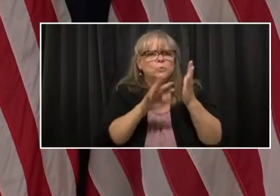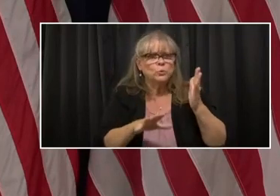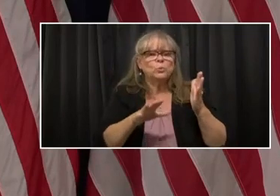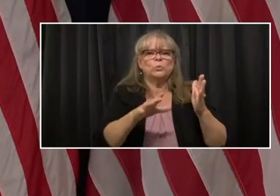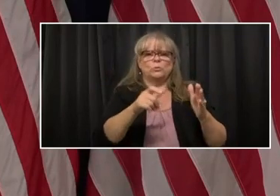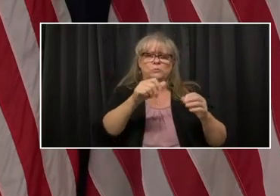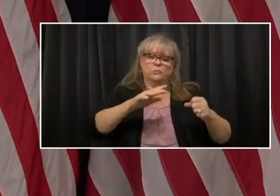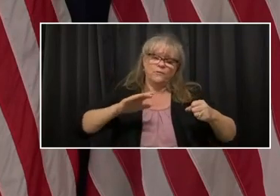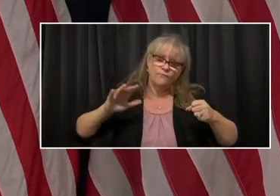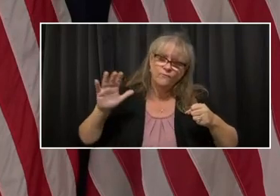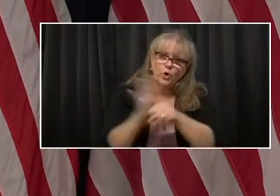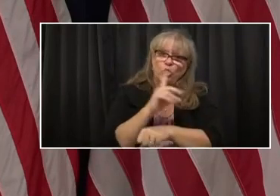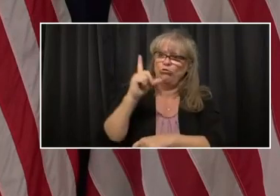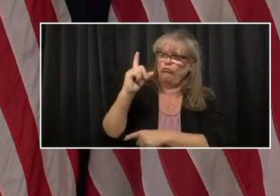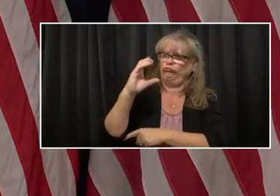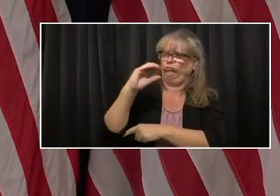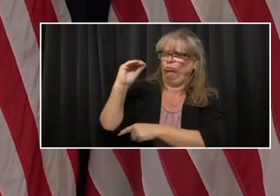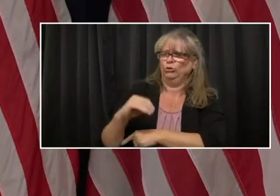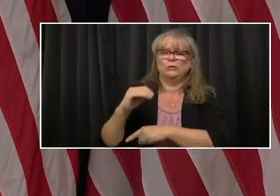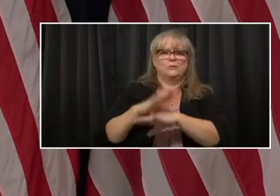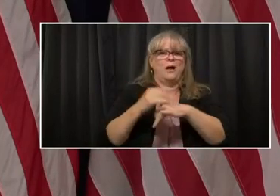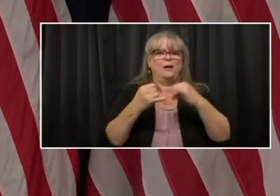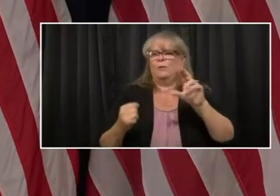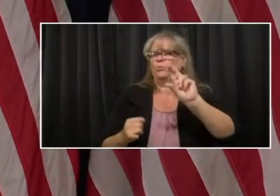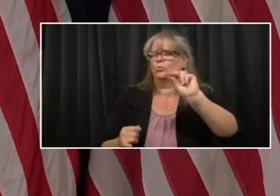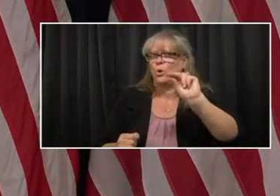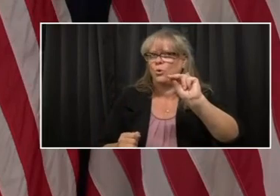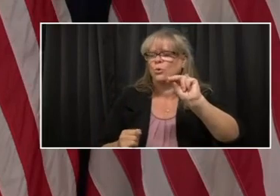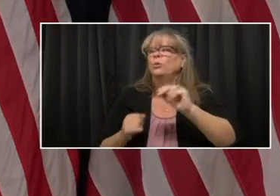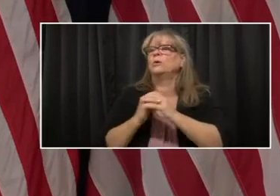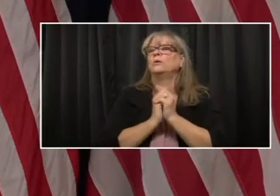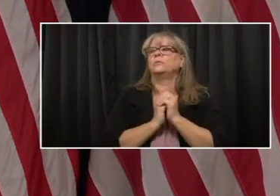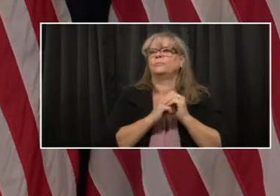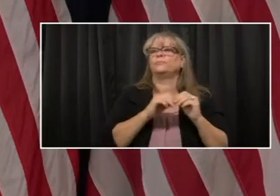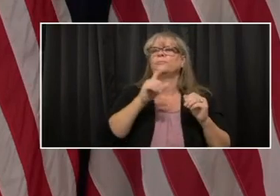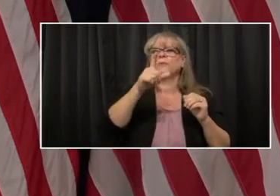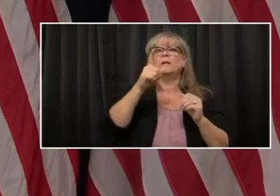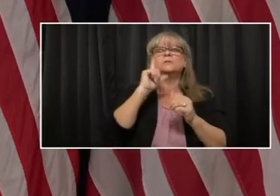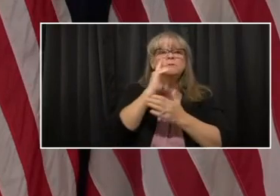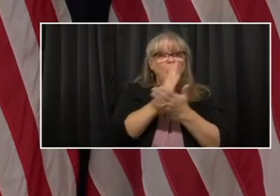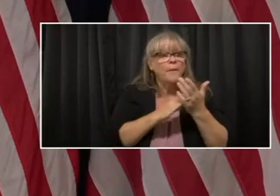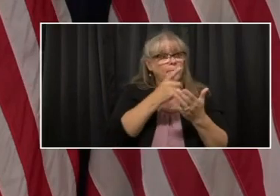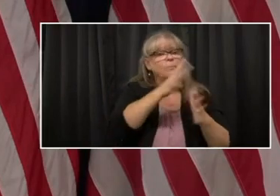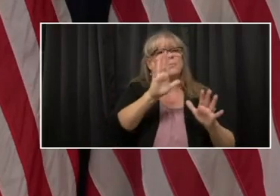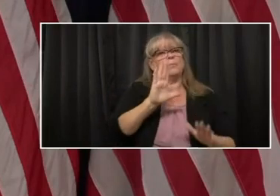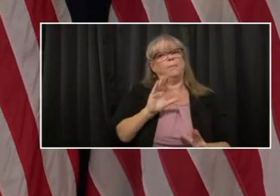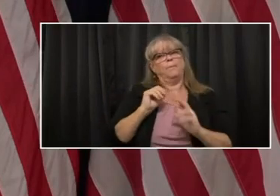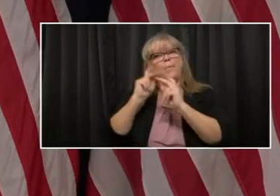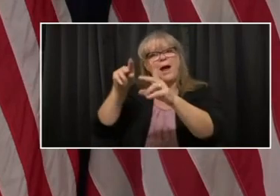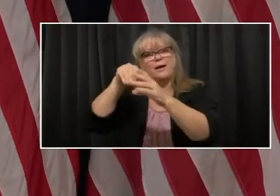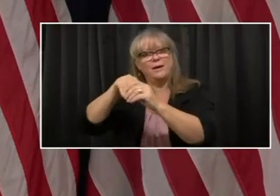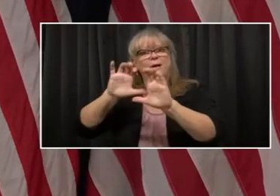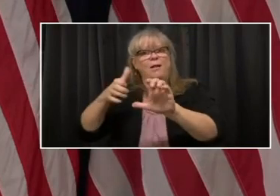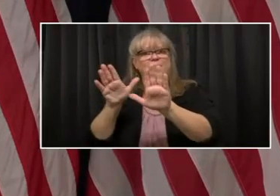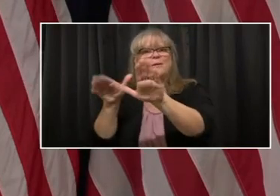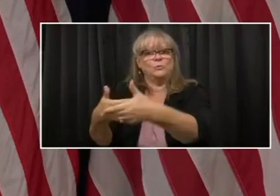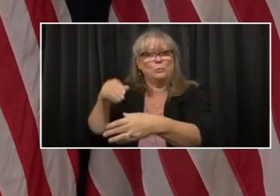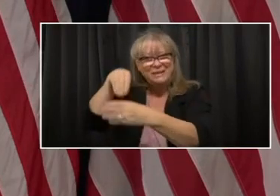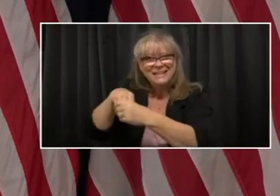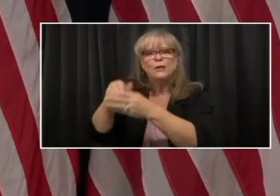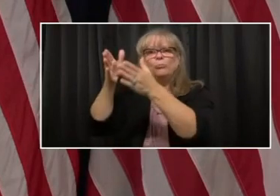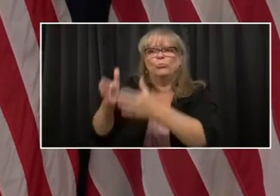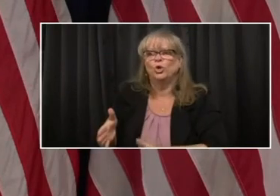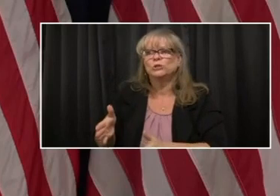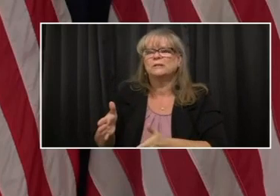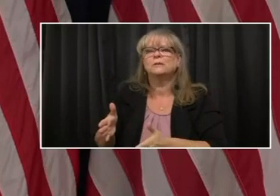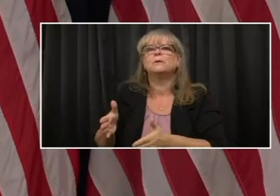waiting a month to set up the process a little bit better just to make sure that they can do the cohort isolation and